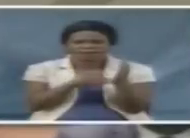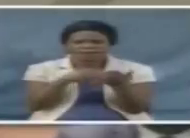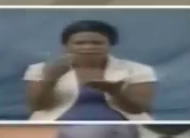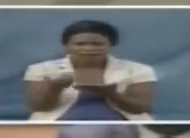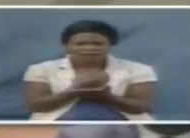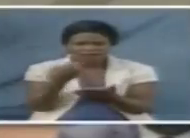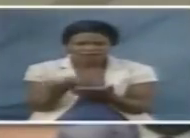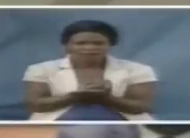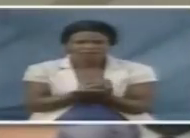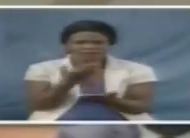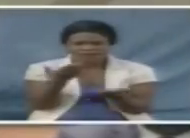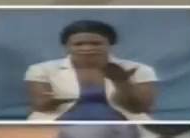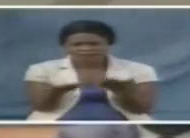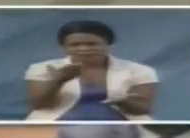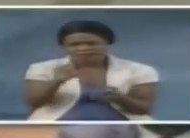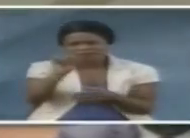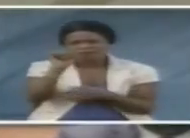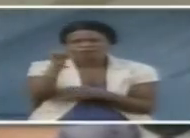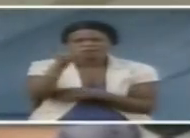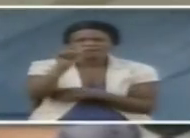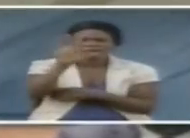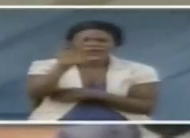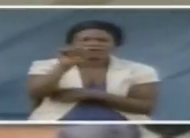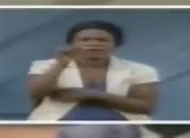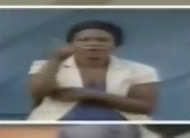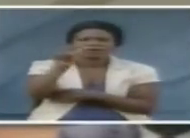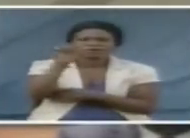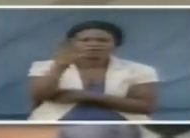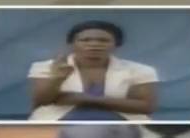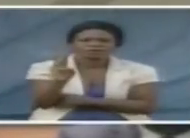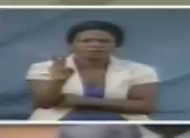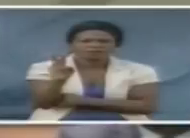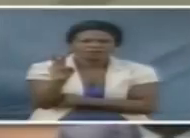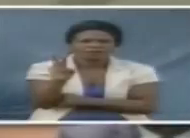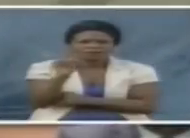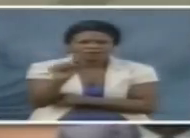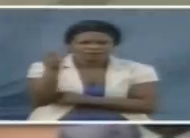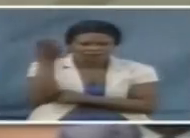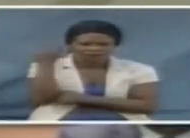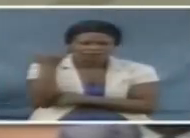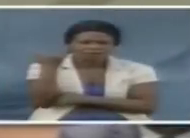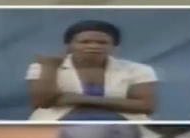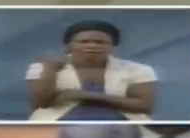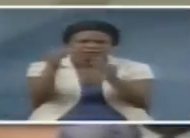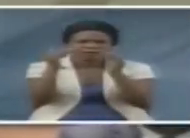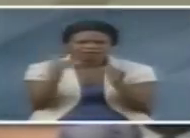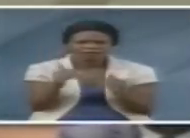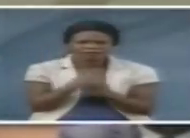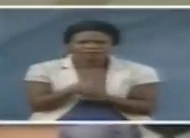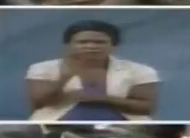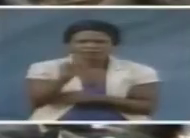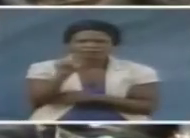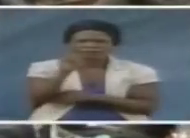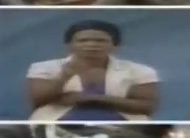portfolio has heightened, worsened by the economic imbalances faced in 2015 and 2016 when